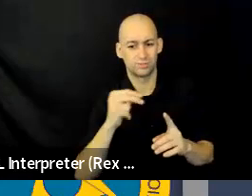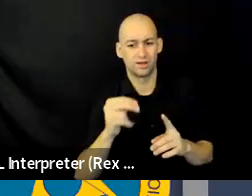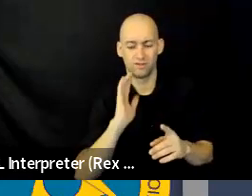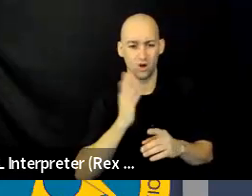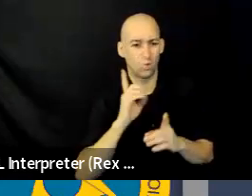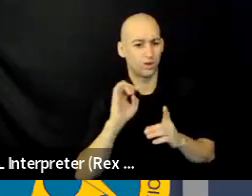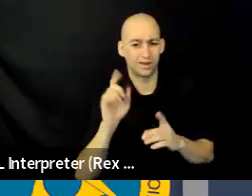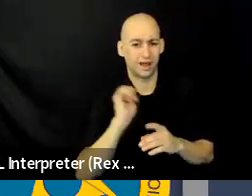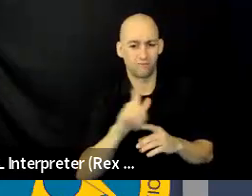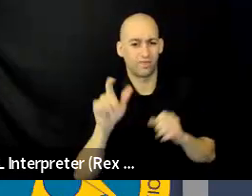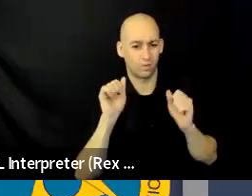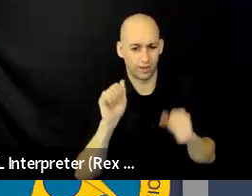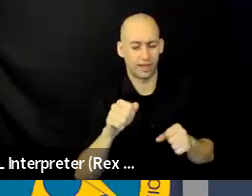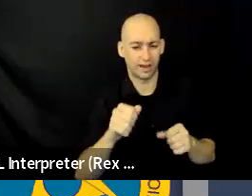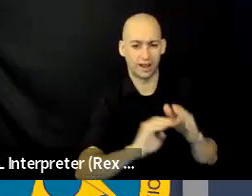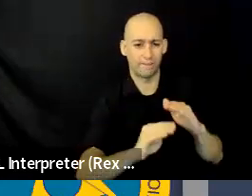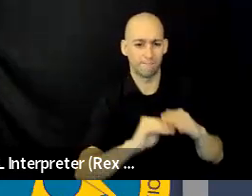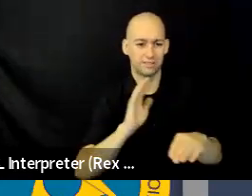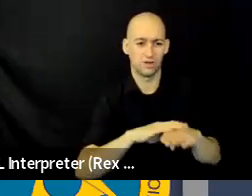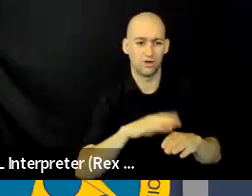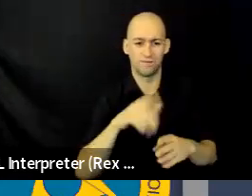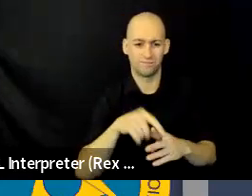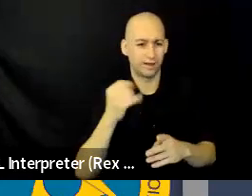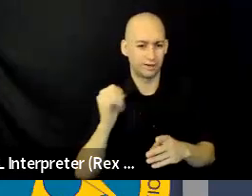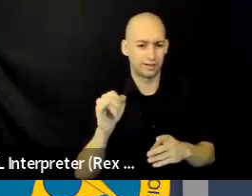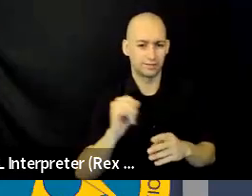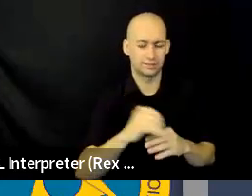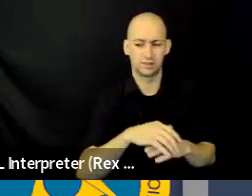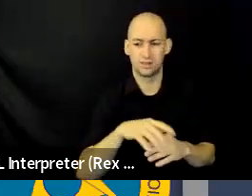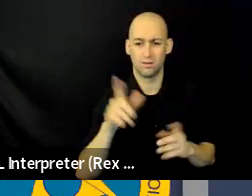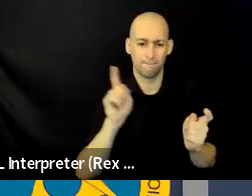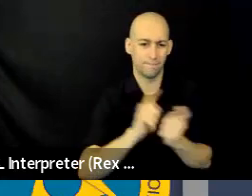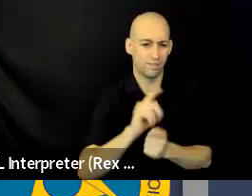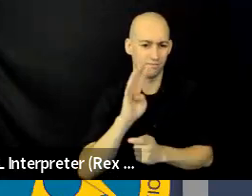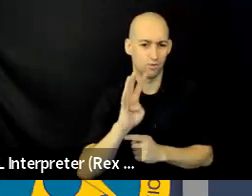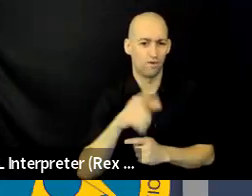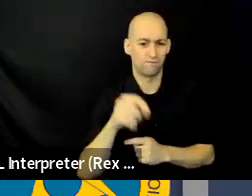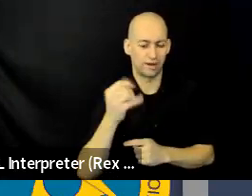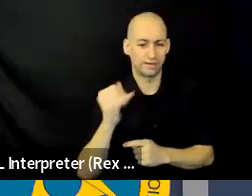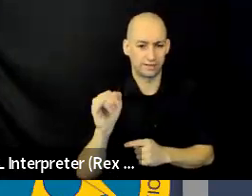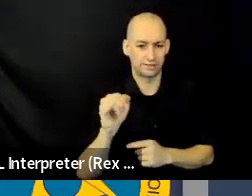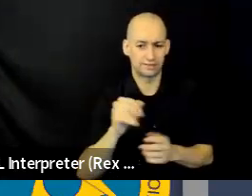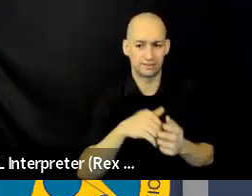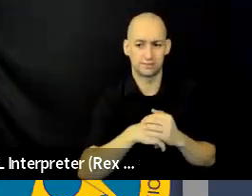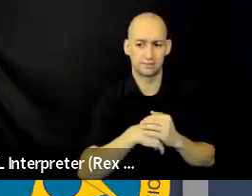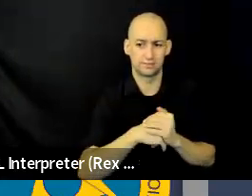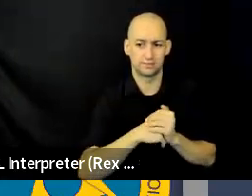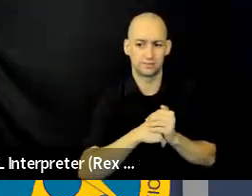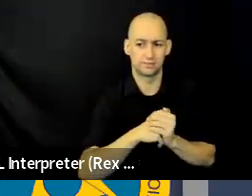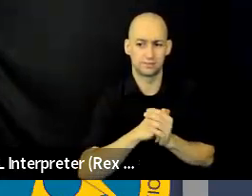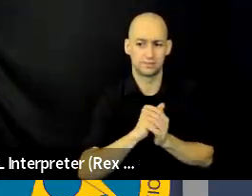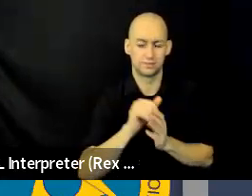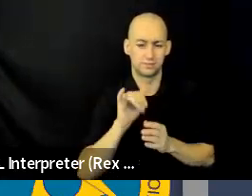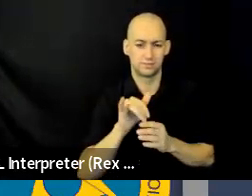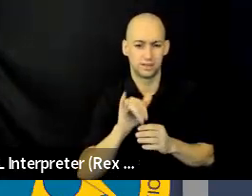can based on the 4 findings, and we feel like we have met the 4 findings. We can get into that further as needed. And that